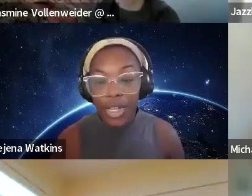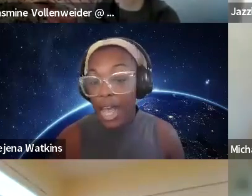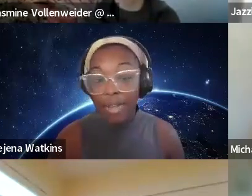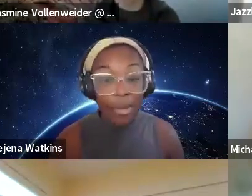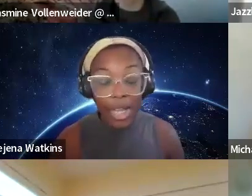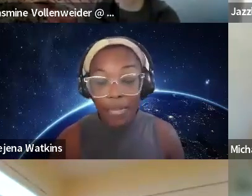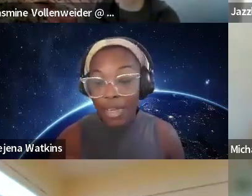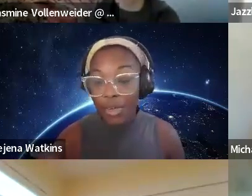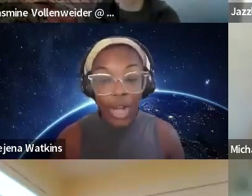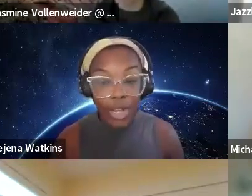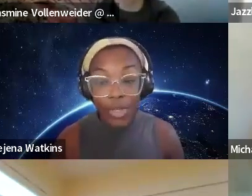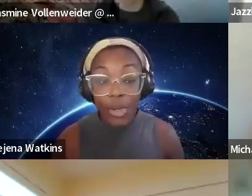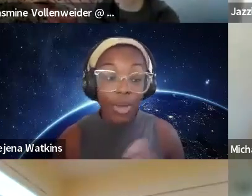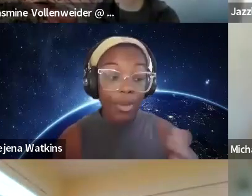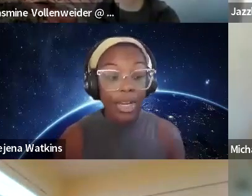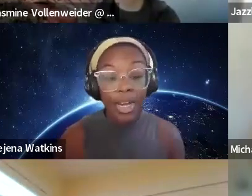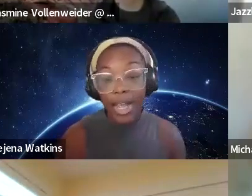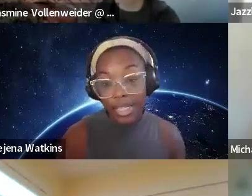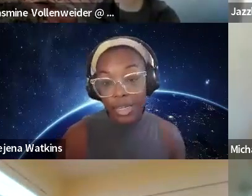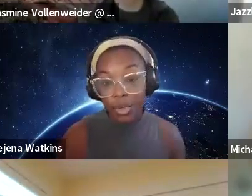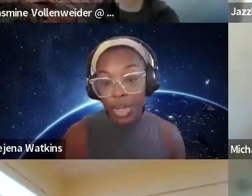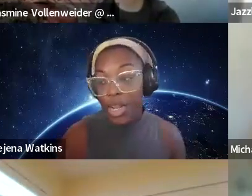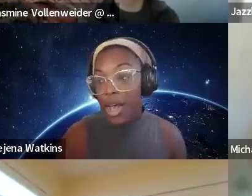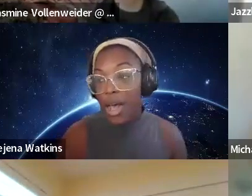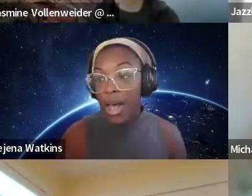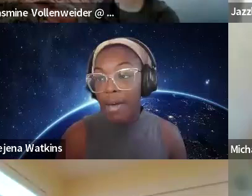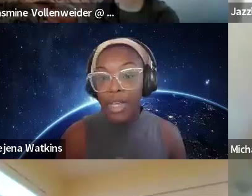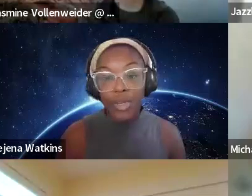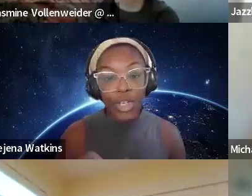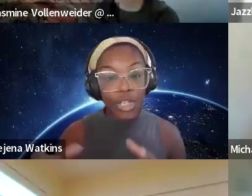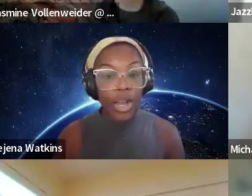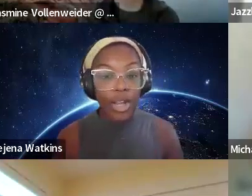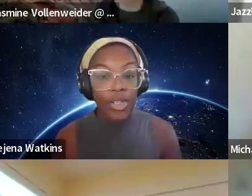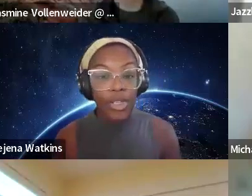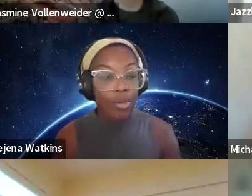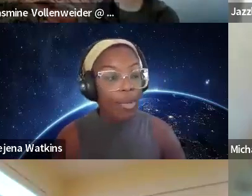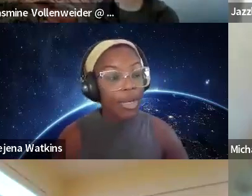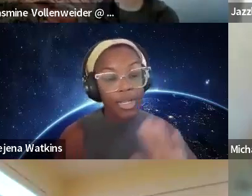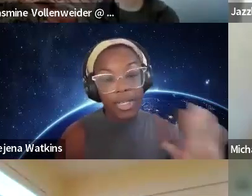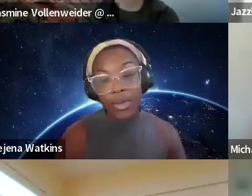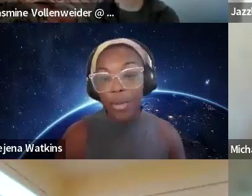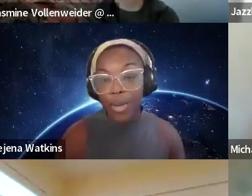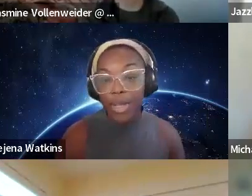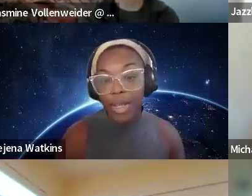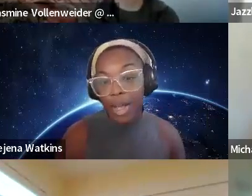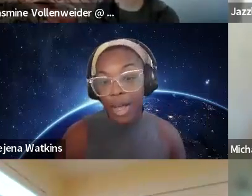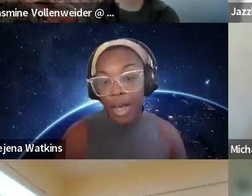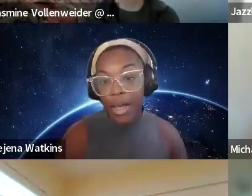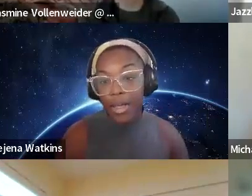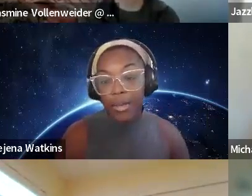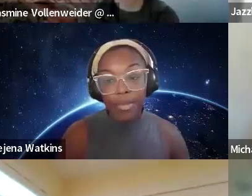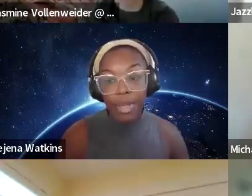use, they have a laptop, they don't know how to use it, or maybe they need access to one. Can you teach them how to use it so mom can continue helping